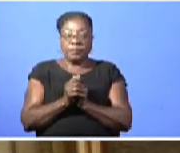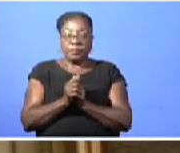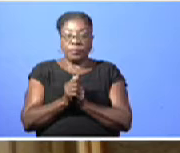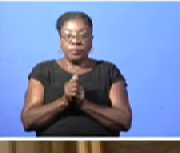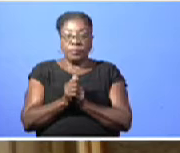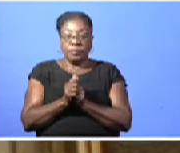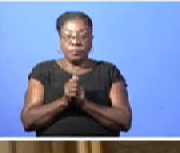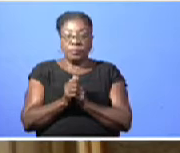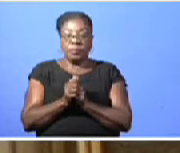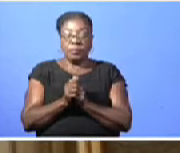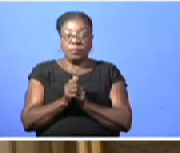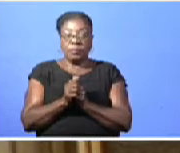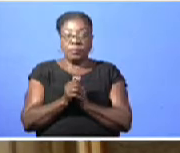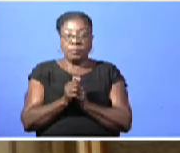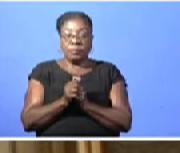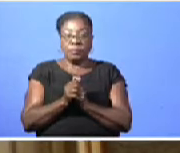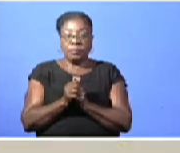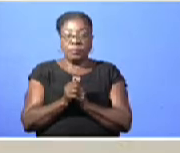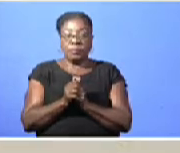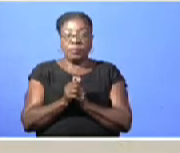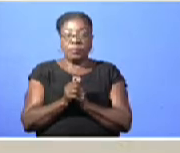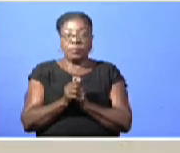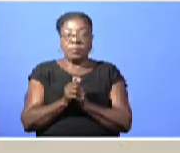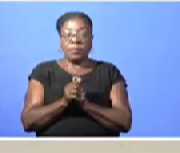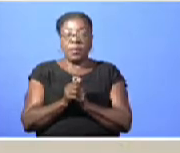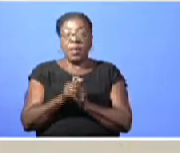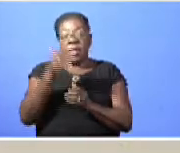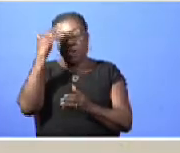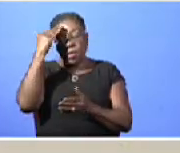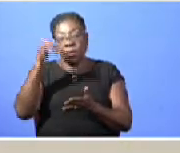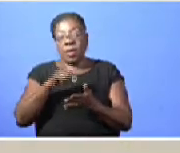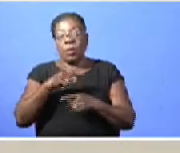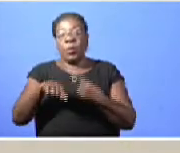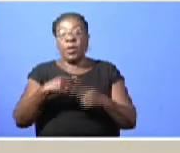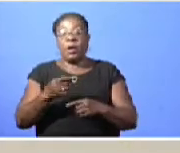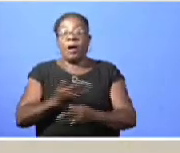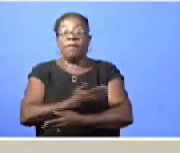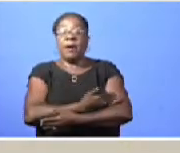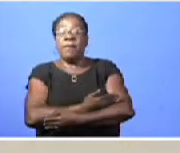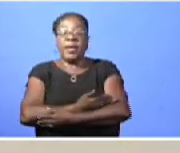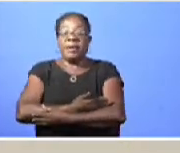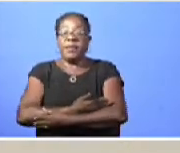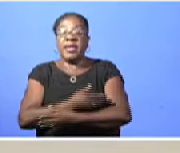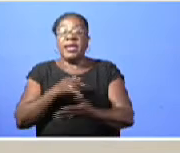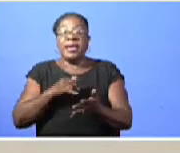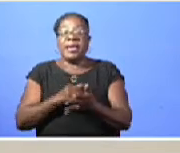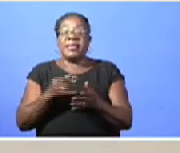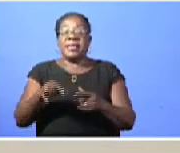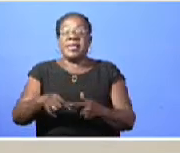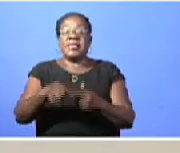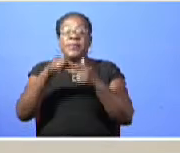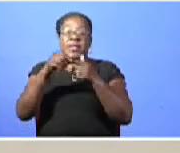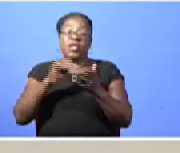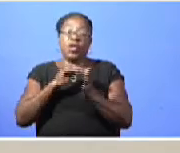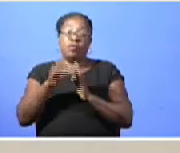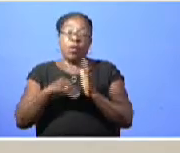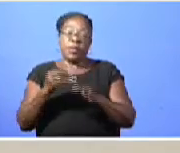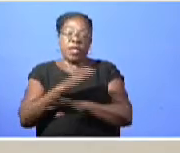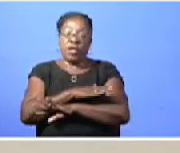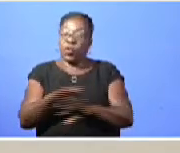2-3 months. That should sort of level everything off for me. But when you have a baby, it's such a precious moment. You don't want to miss out on that